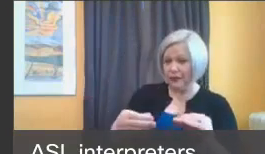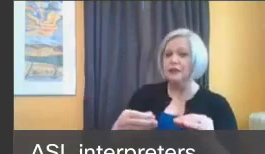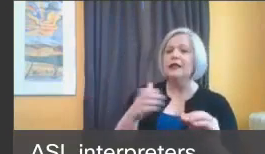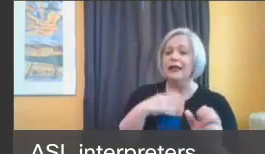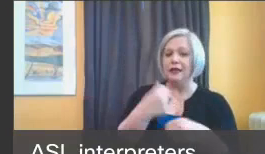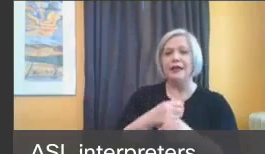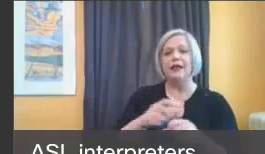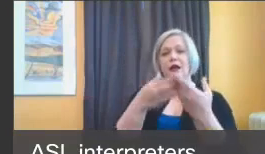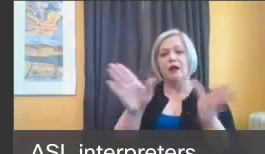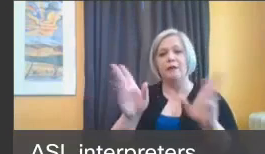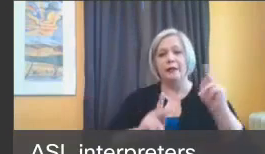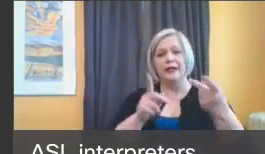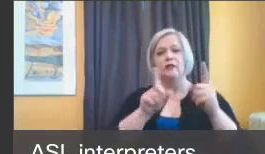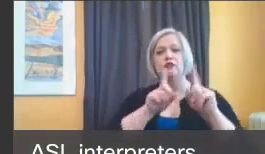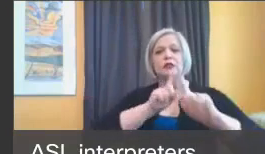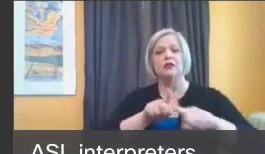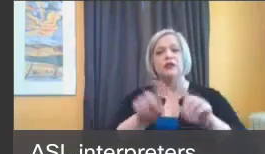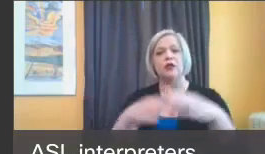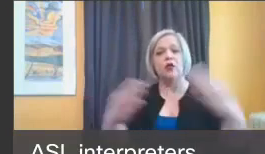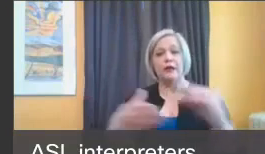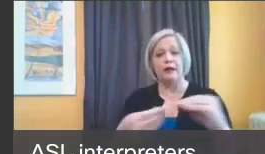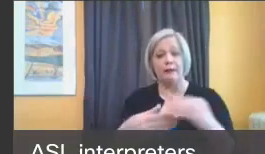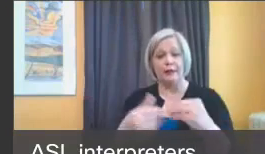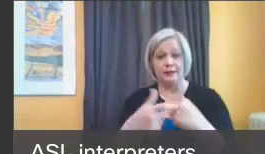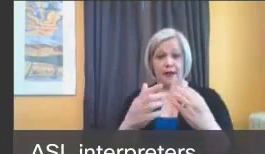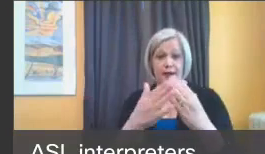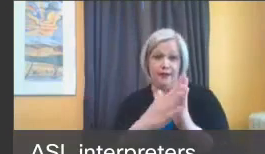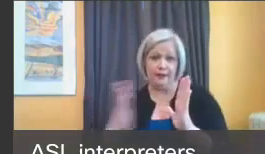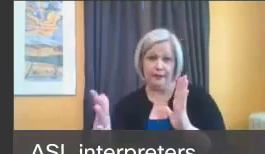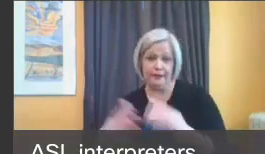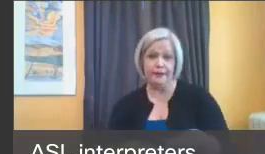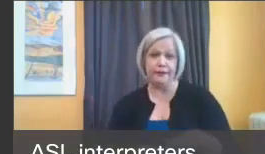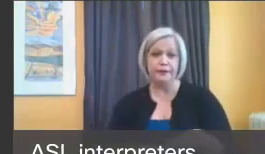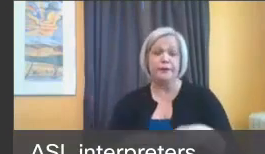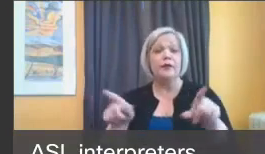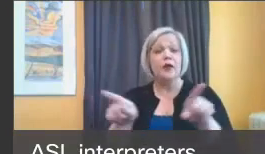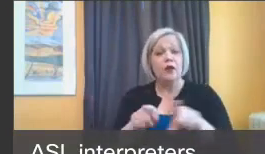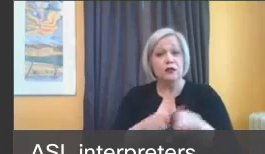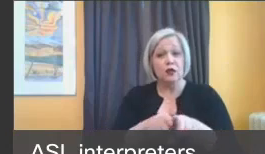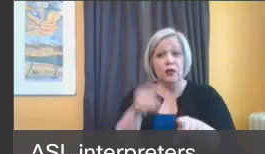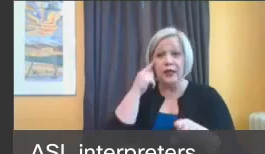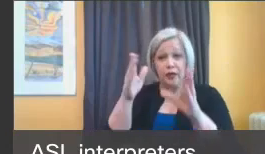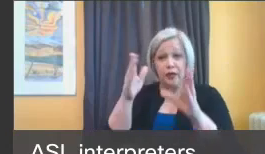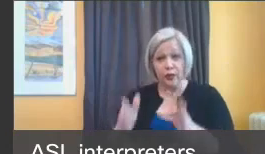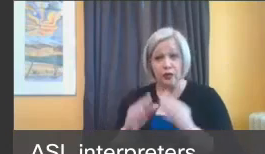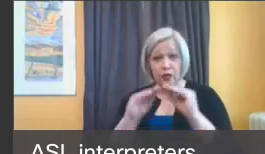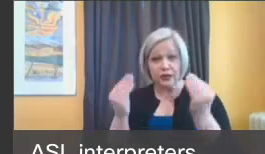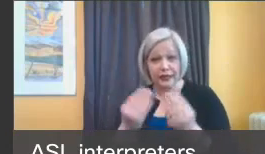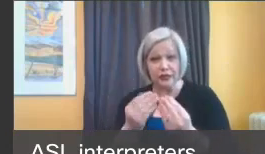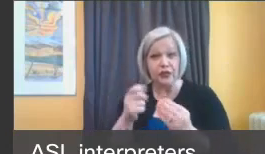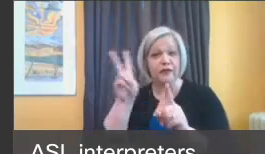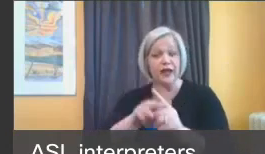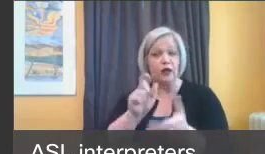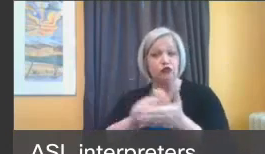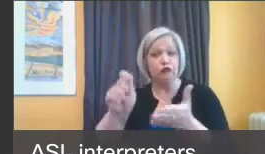public response during the open comment period. Alternatively, such persons or organizations can file written statements